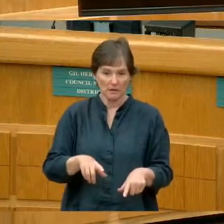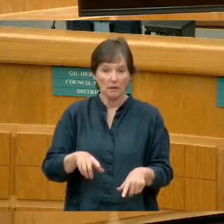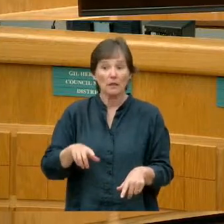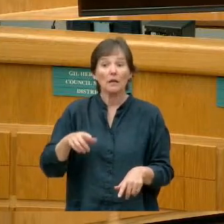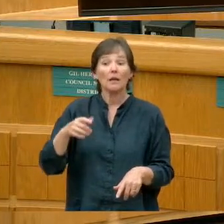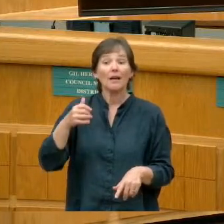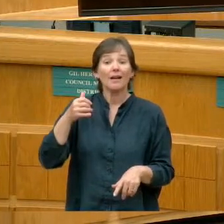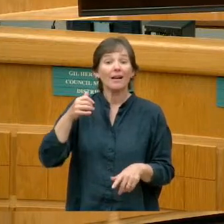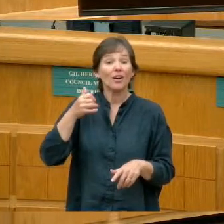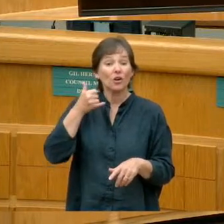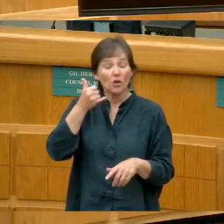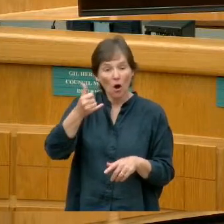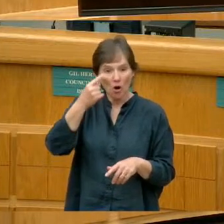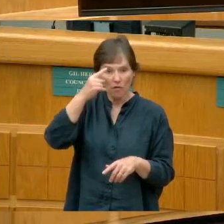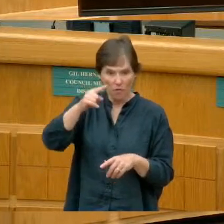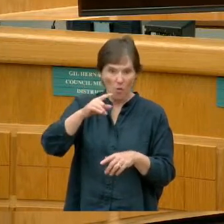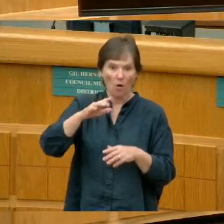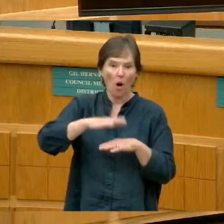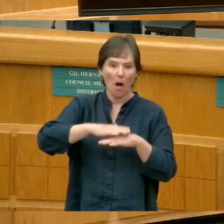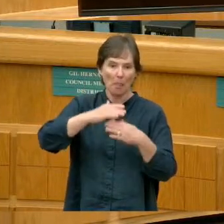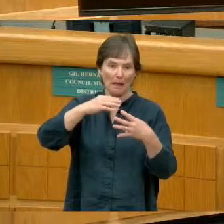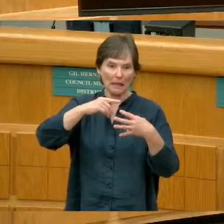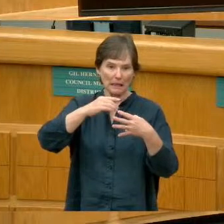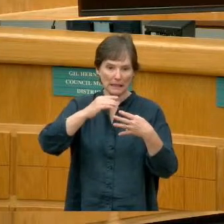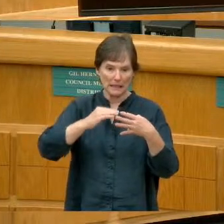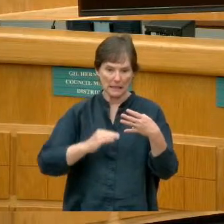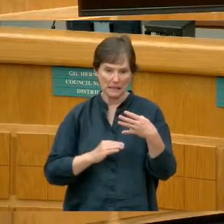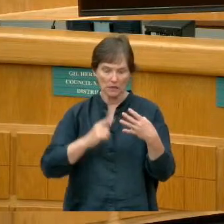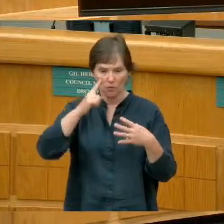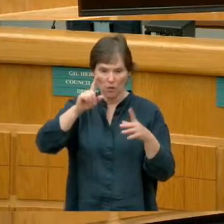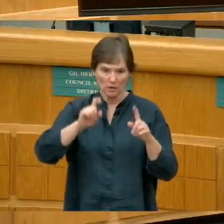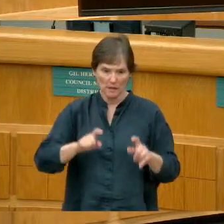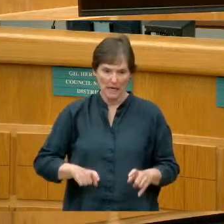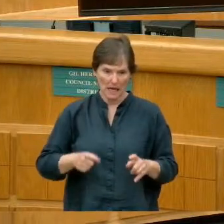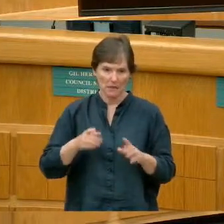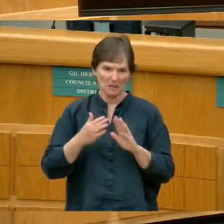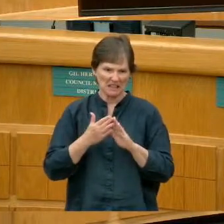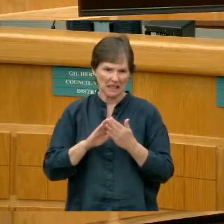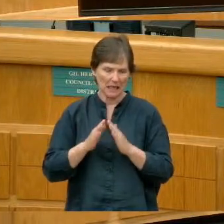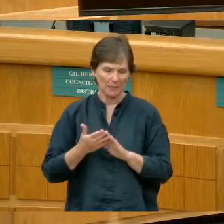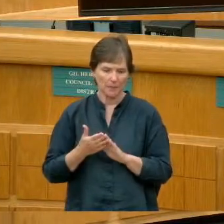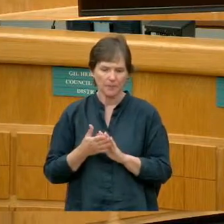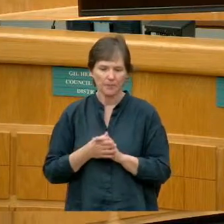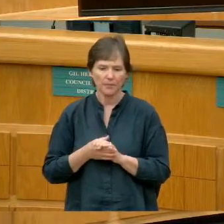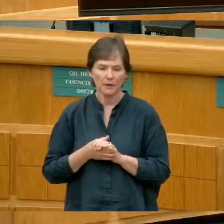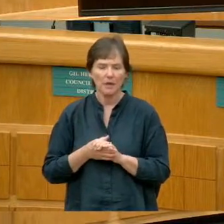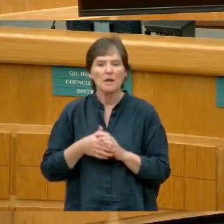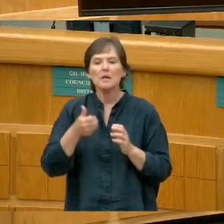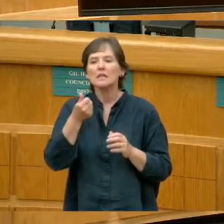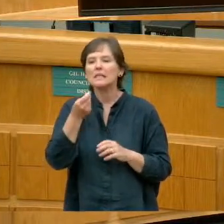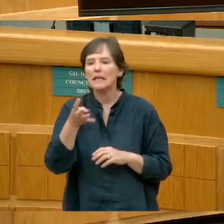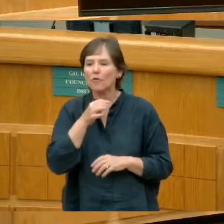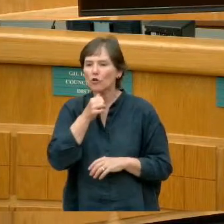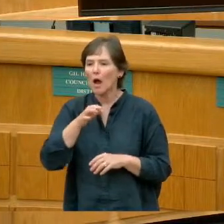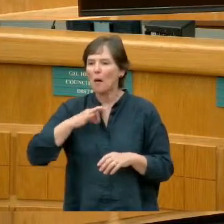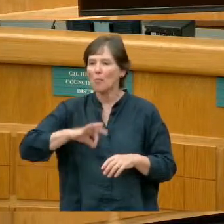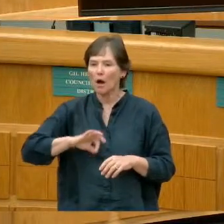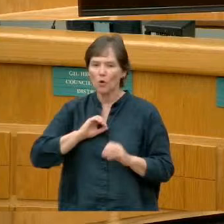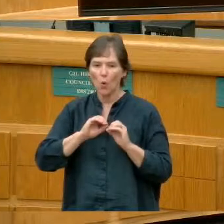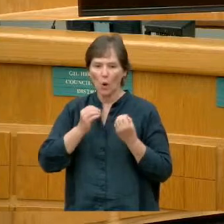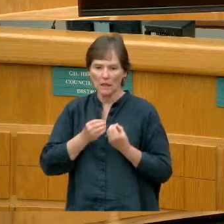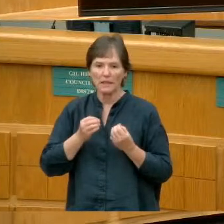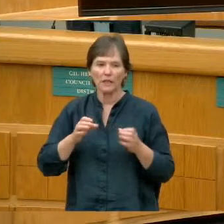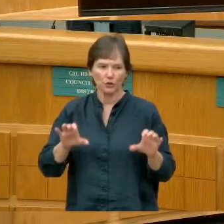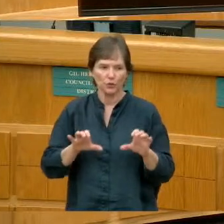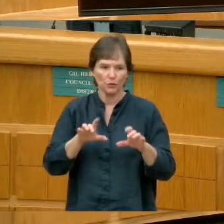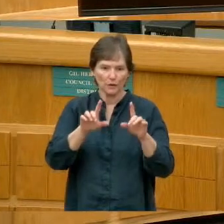number. And then we do have a couple of nonprofit type organizations doing testing. The Wellness Foundation,